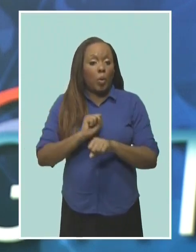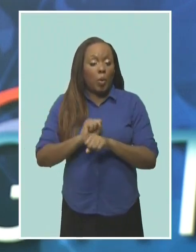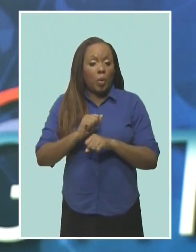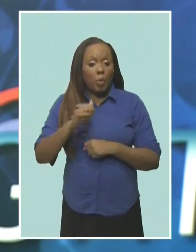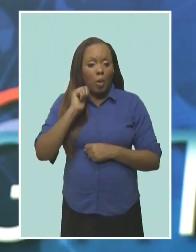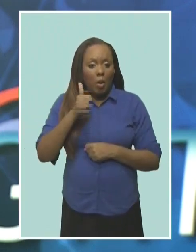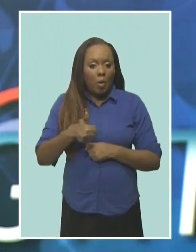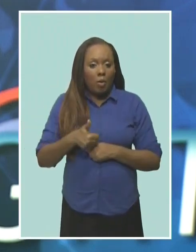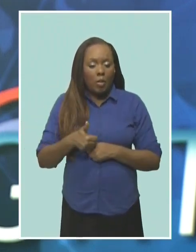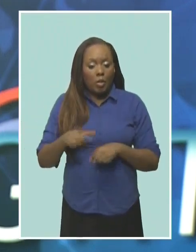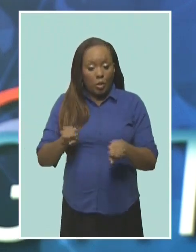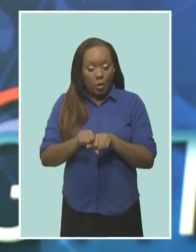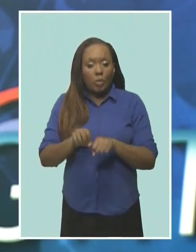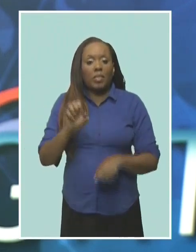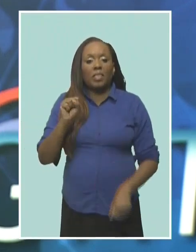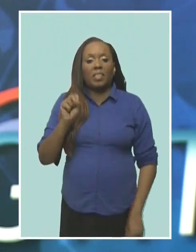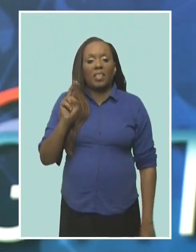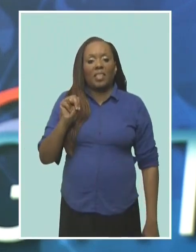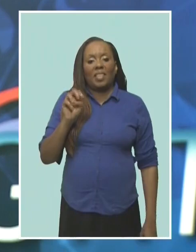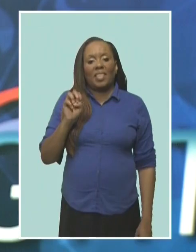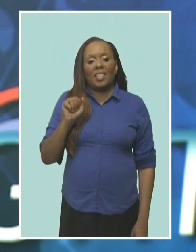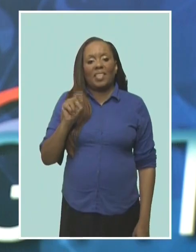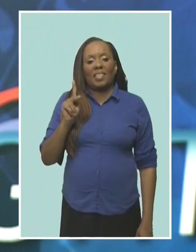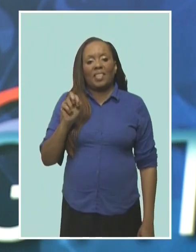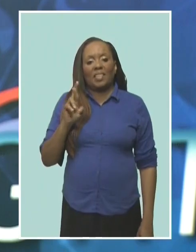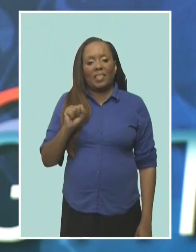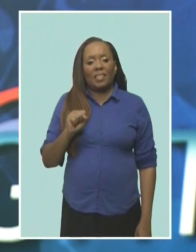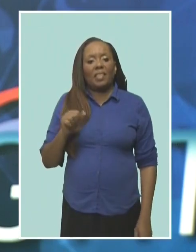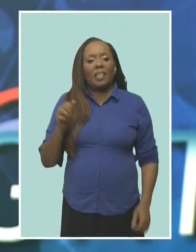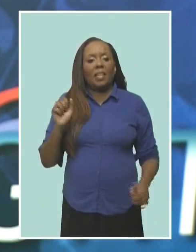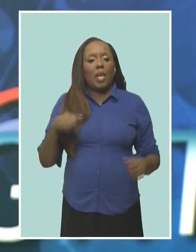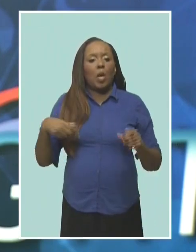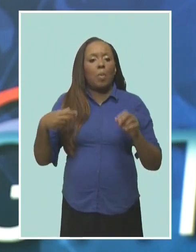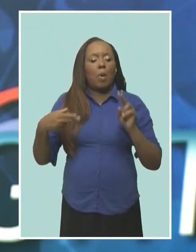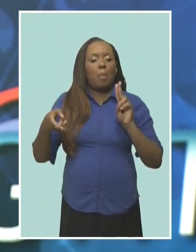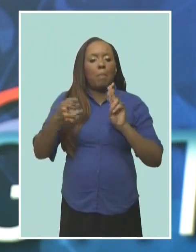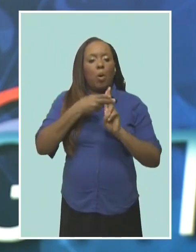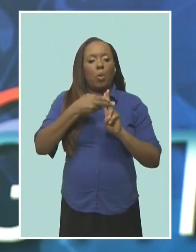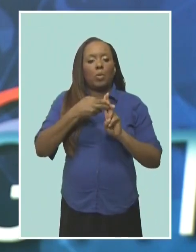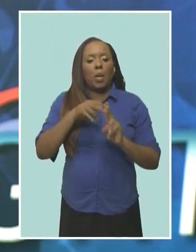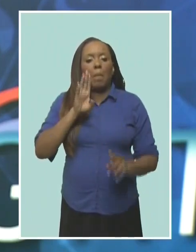tomorrow. You can post selfies or videos with the hashtag